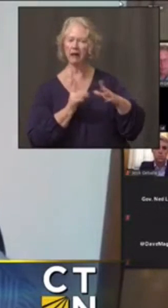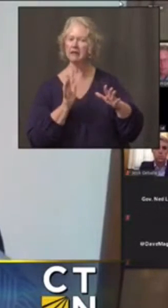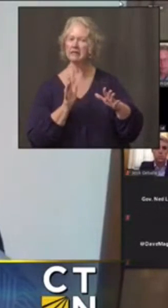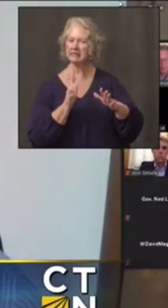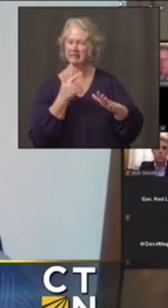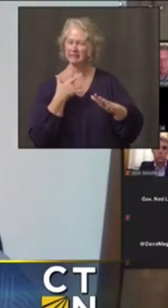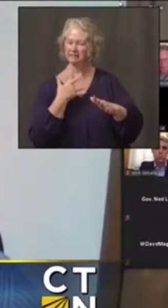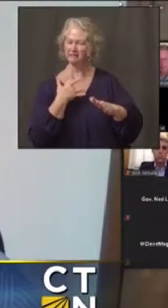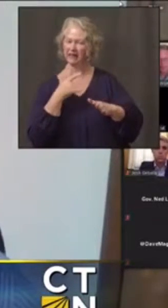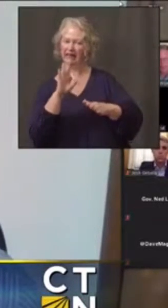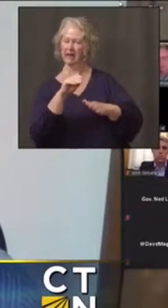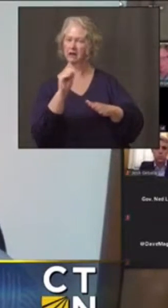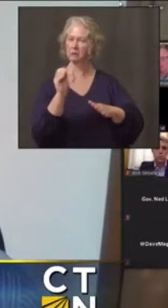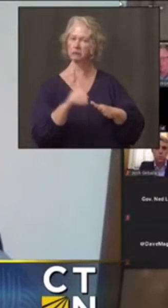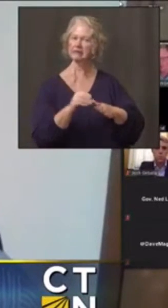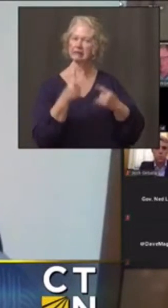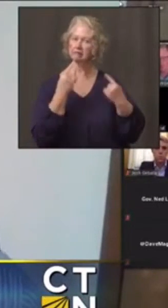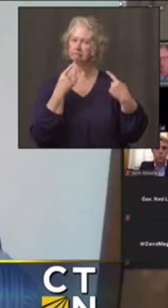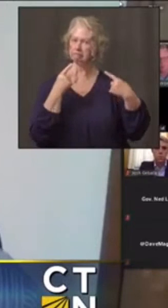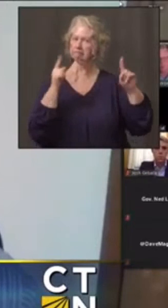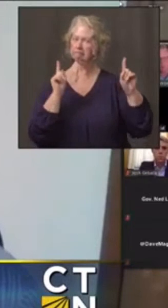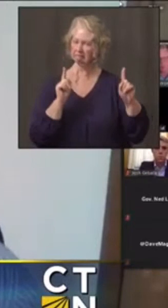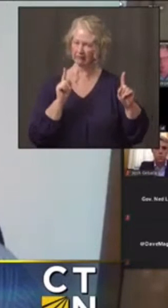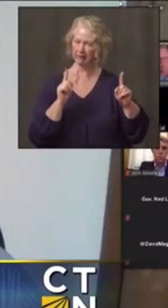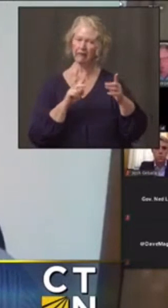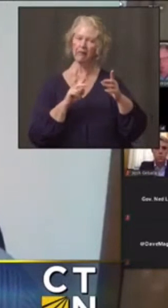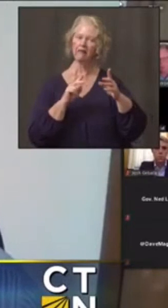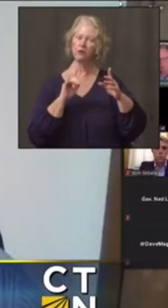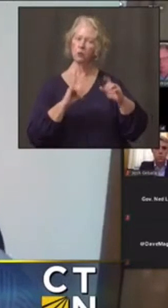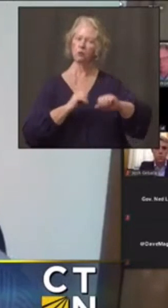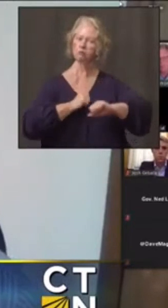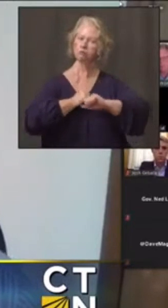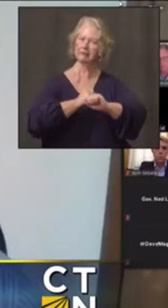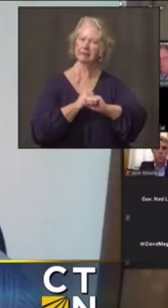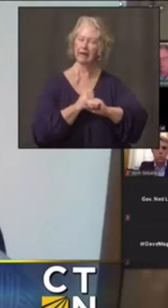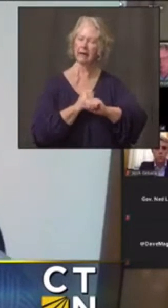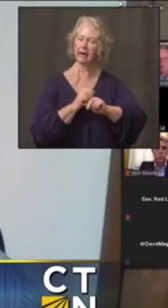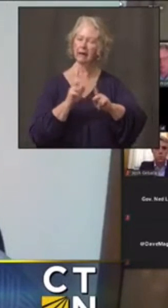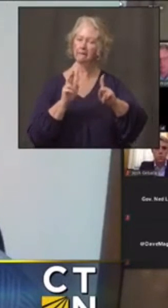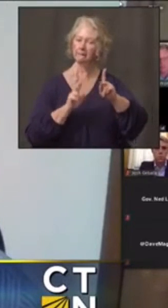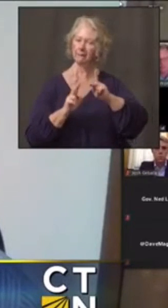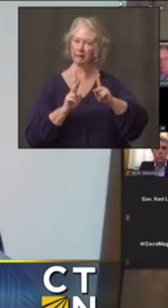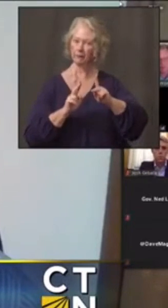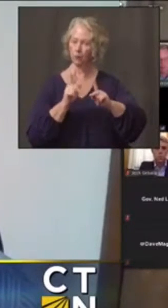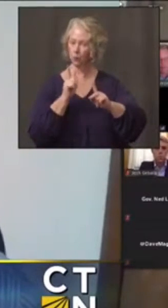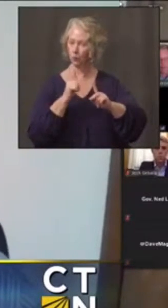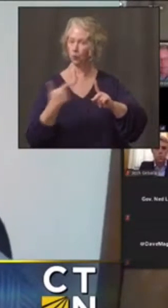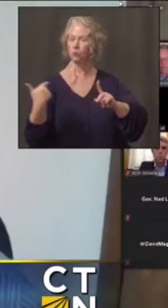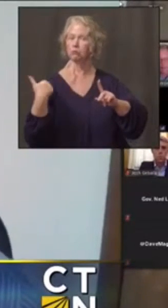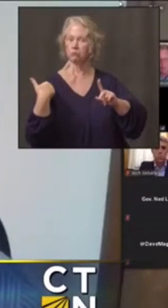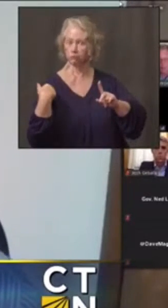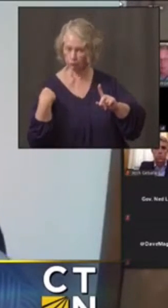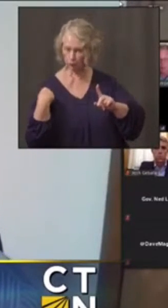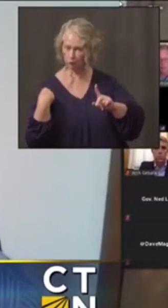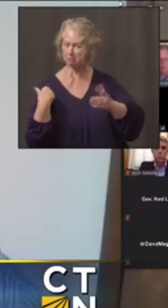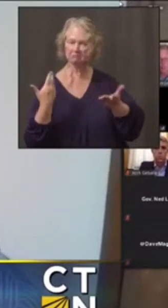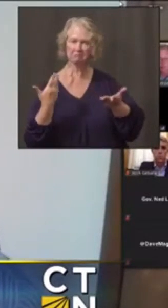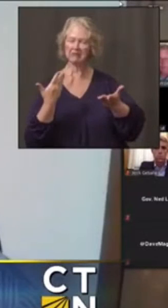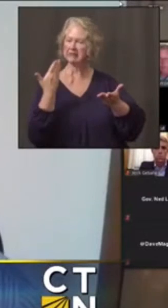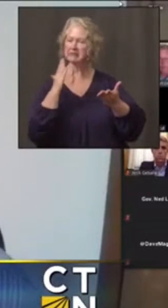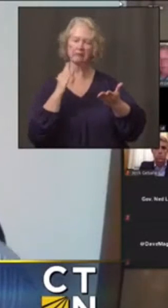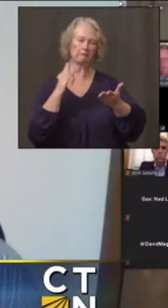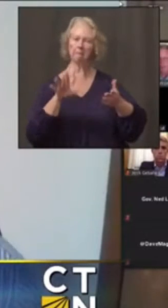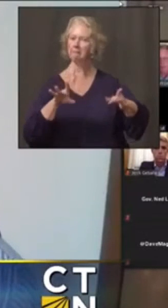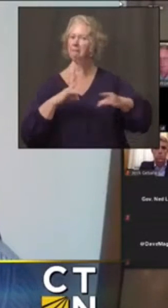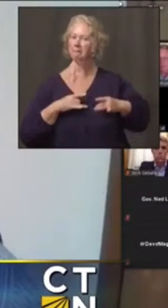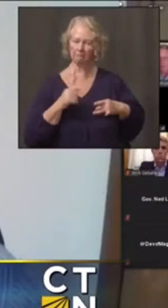90+% effectiveness. That means protecting patients vaccinated from getting a COVID infection. I'd like